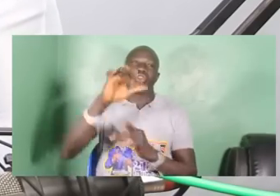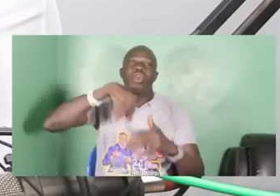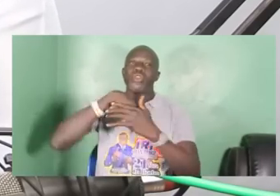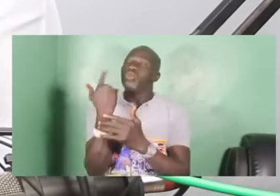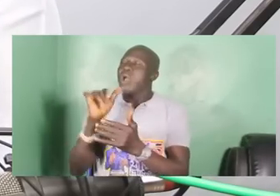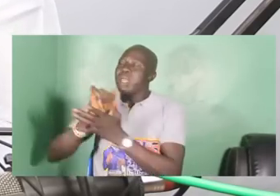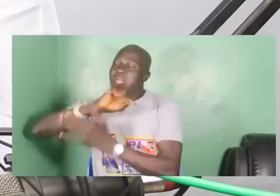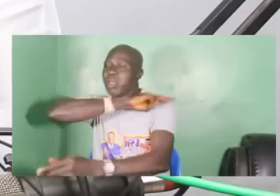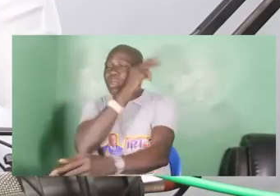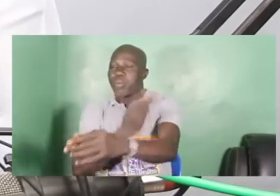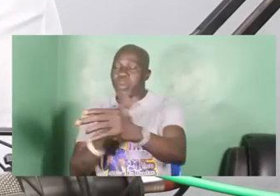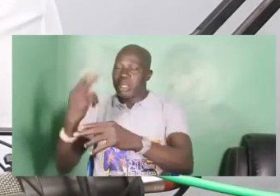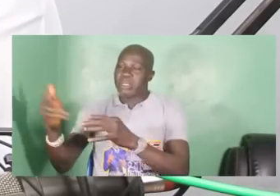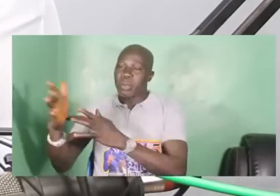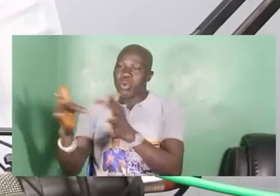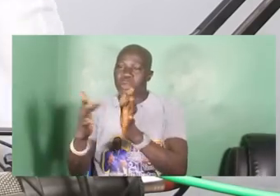the name of Jesus.